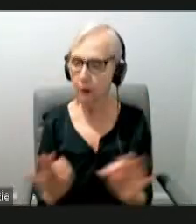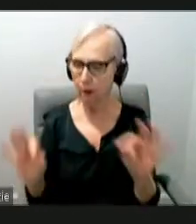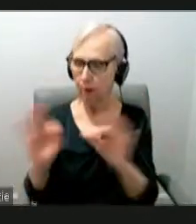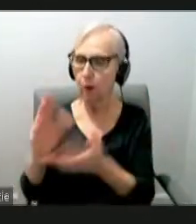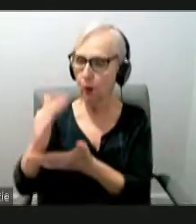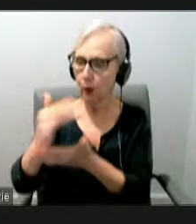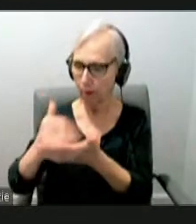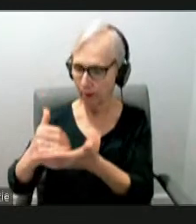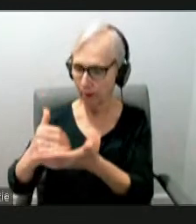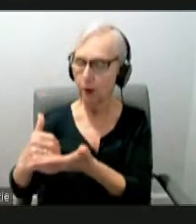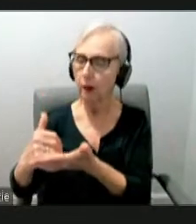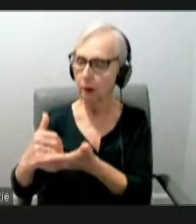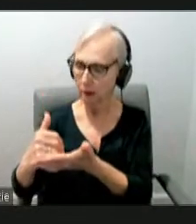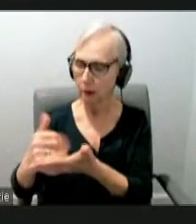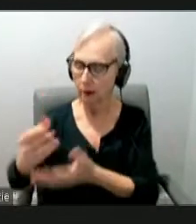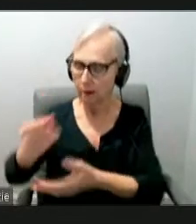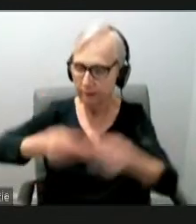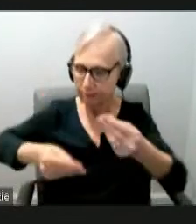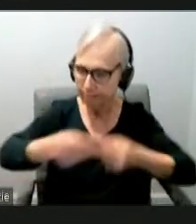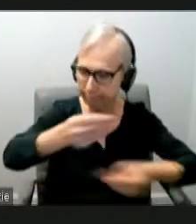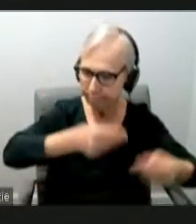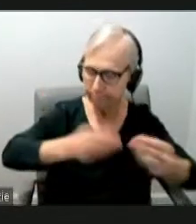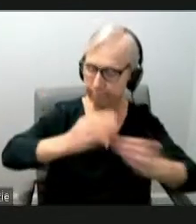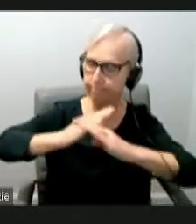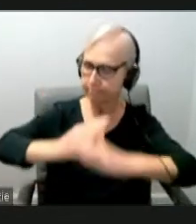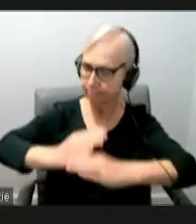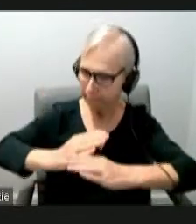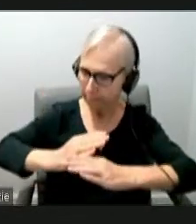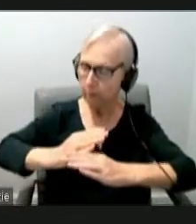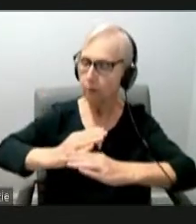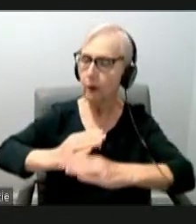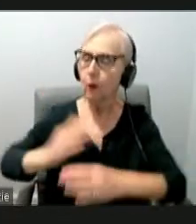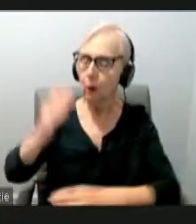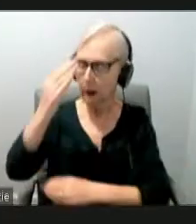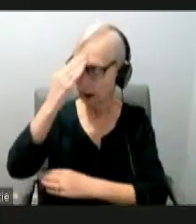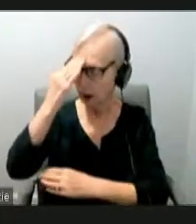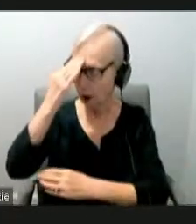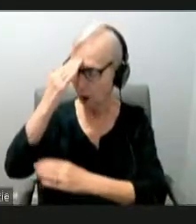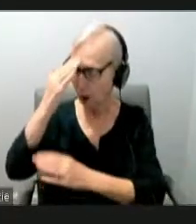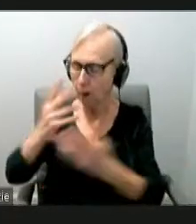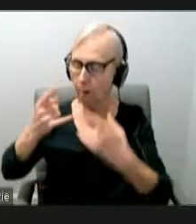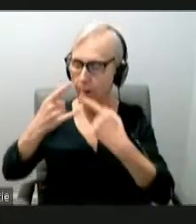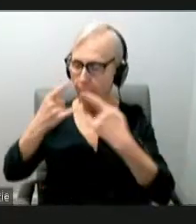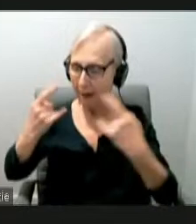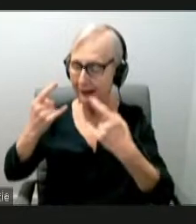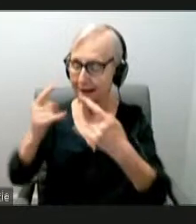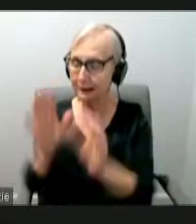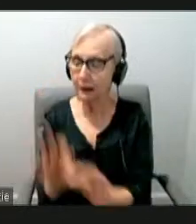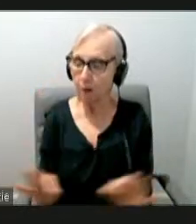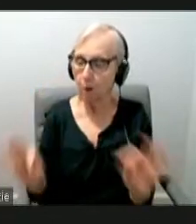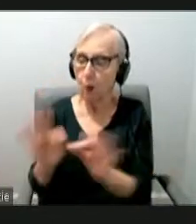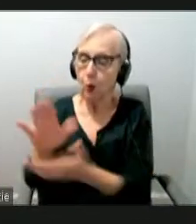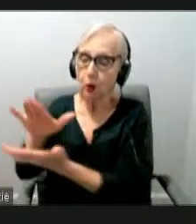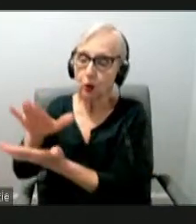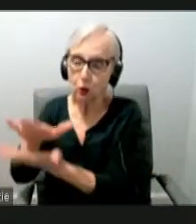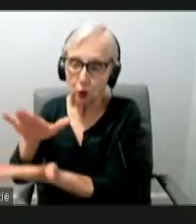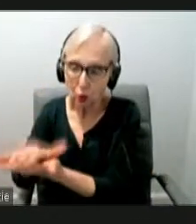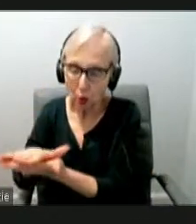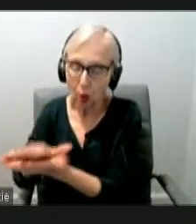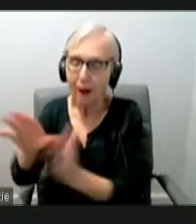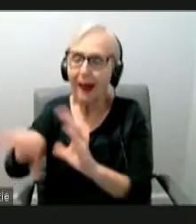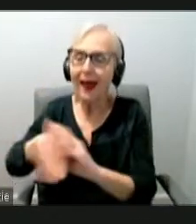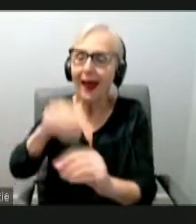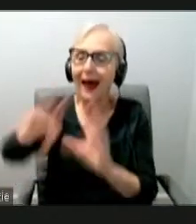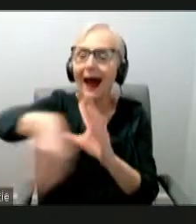in decreasing transmission. We know that masks are important in school environments, but also outside of school environments. And that's both for